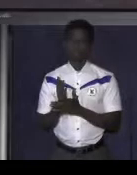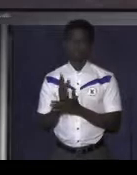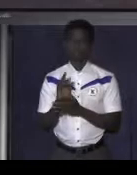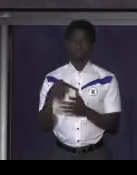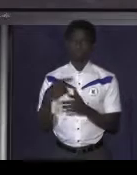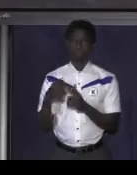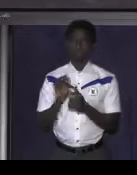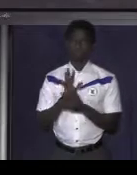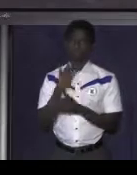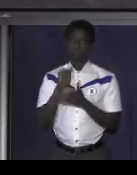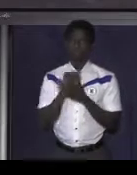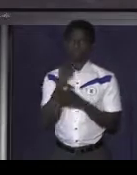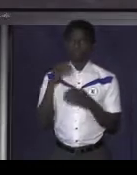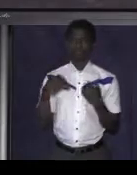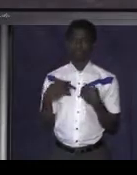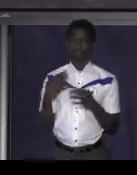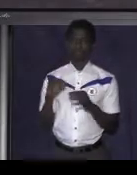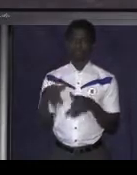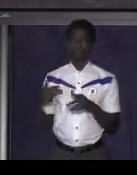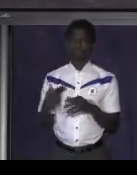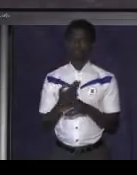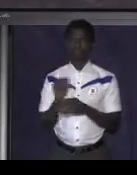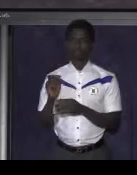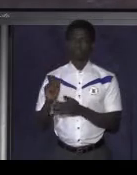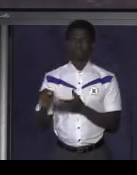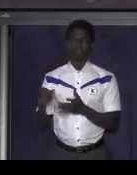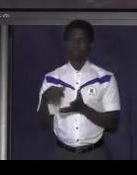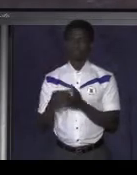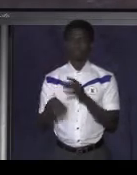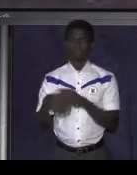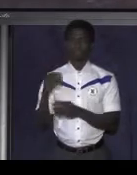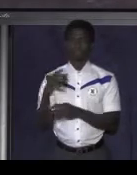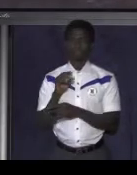Alrighty then, I believe that you are done. Let's quickly work out the square root of